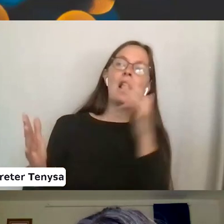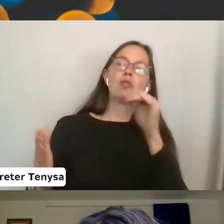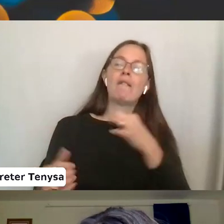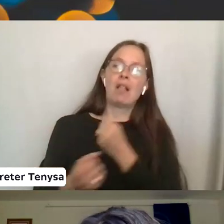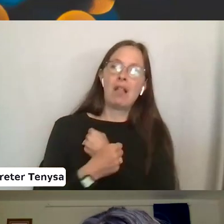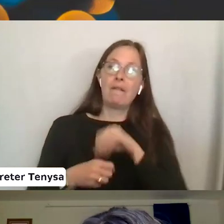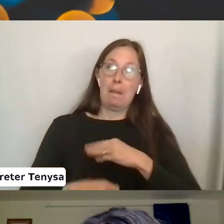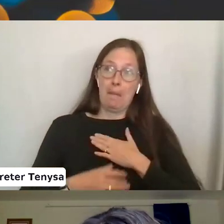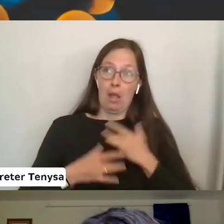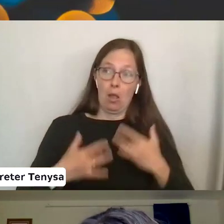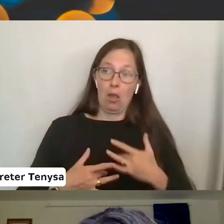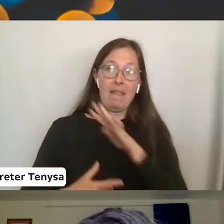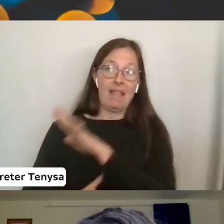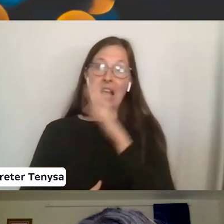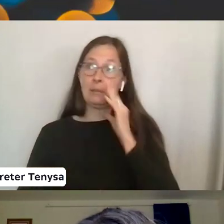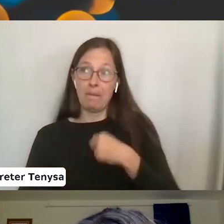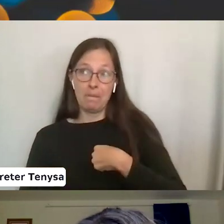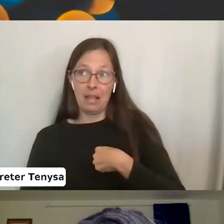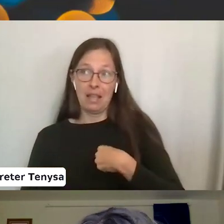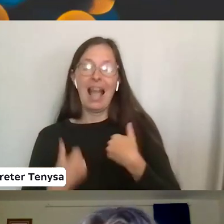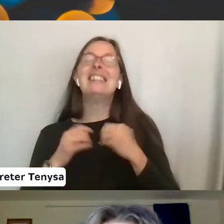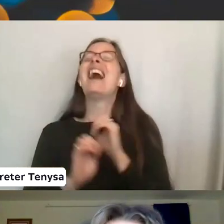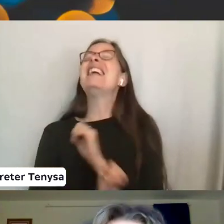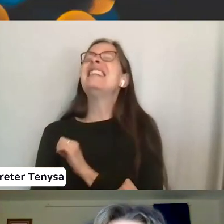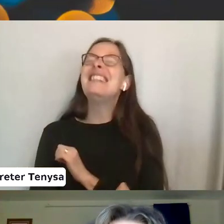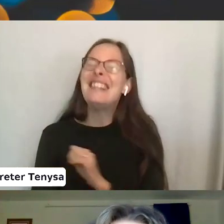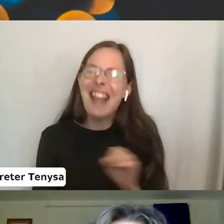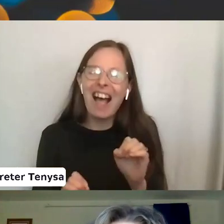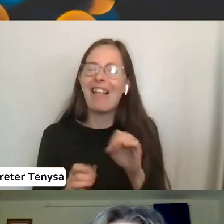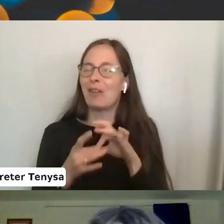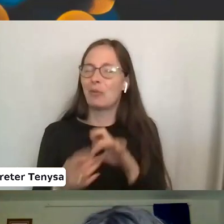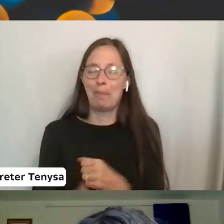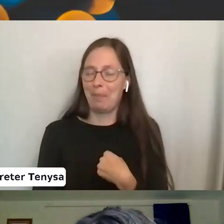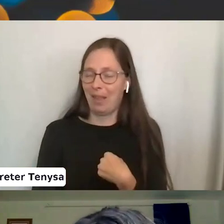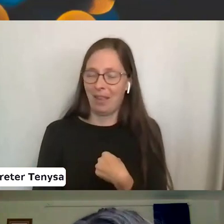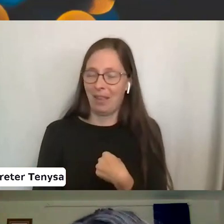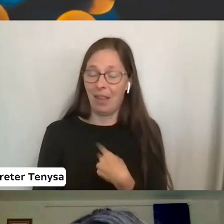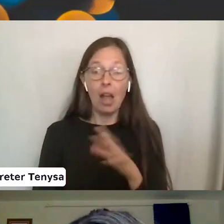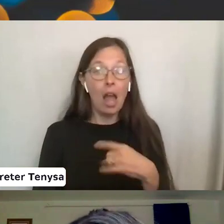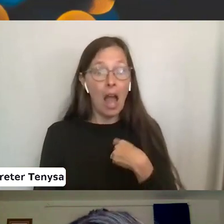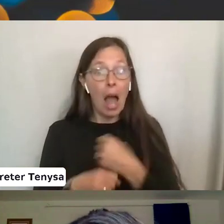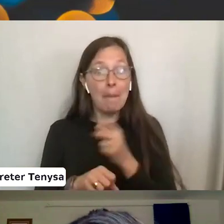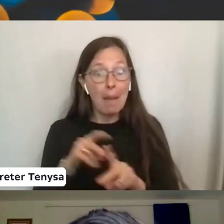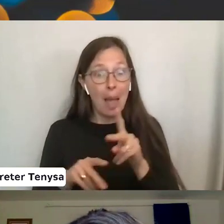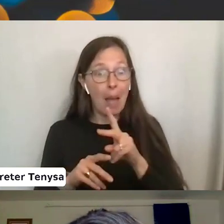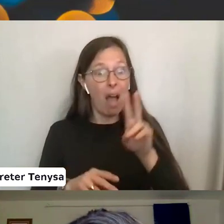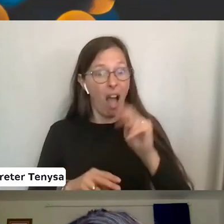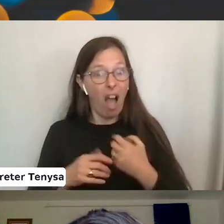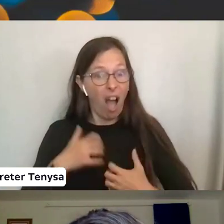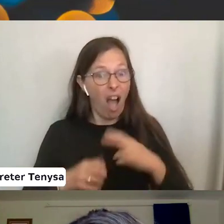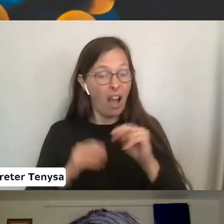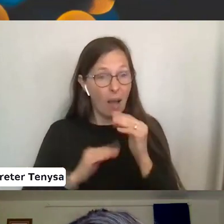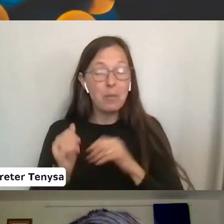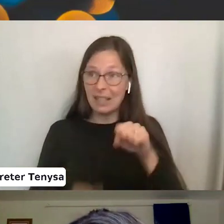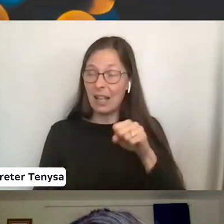Their experience of me has nothing to fucking do with me. Do I make people uncomfortable? Yeah. Is it really me making